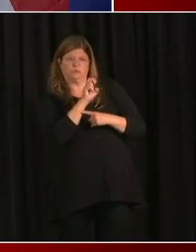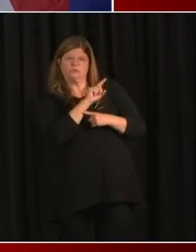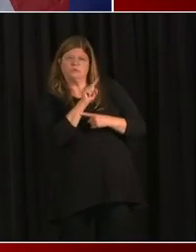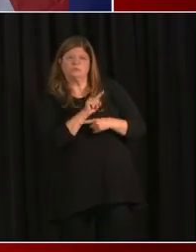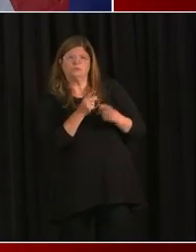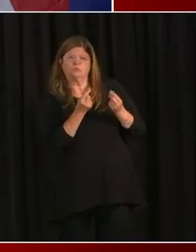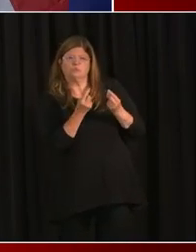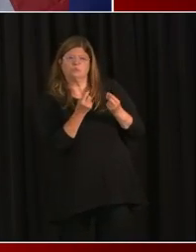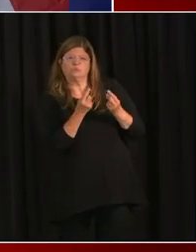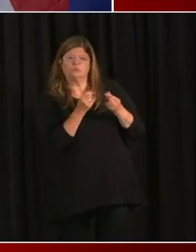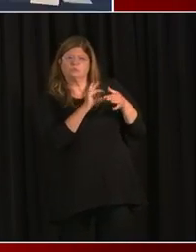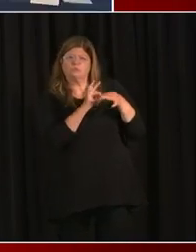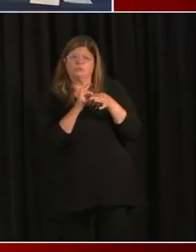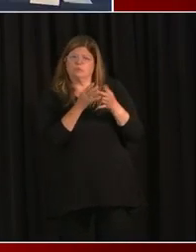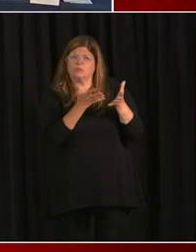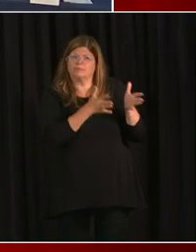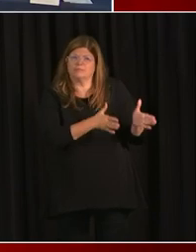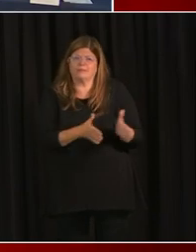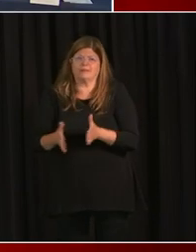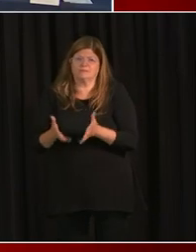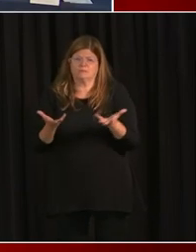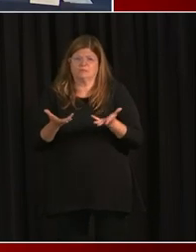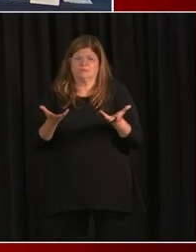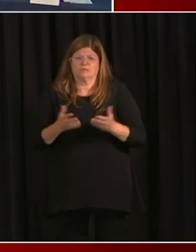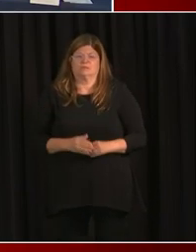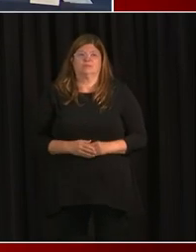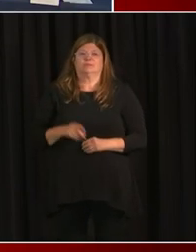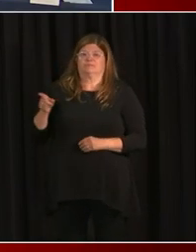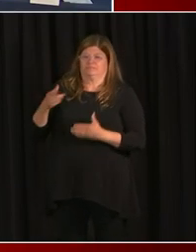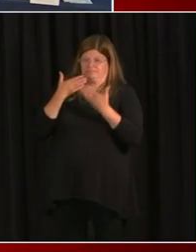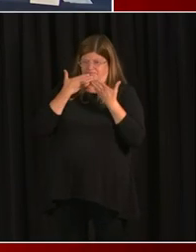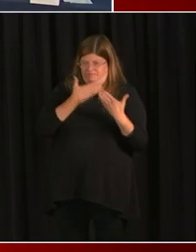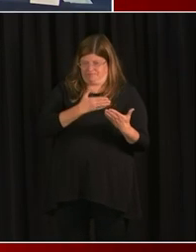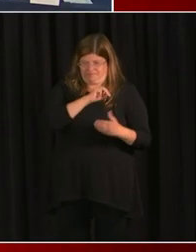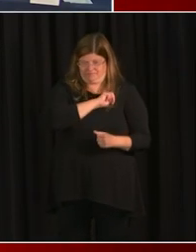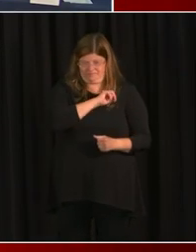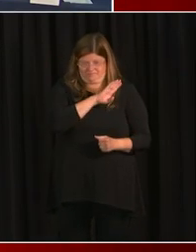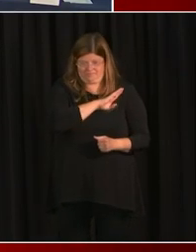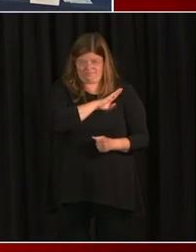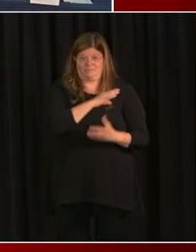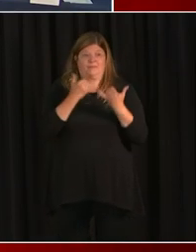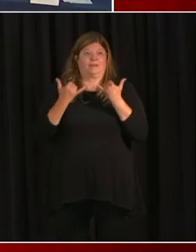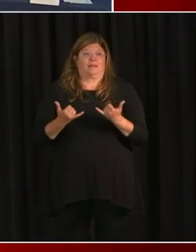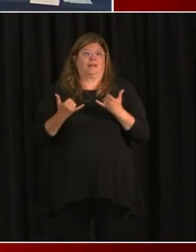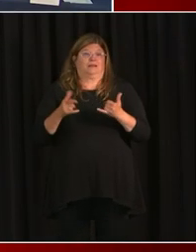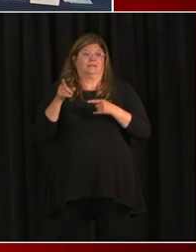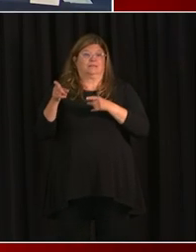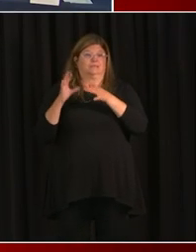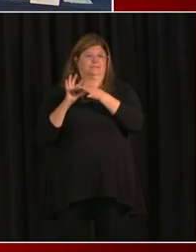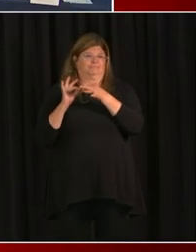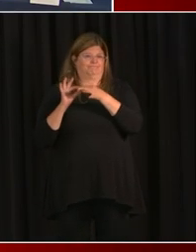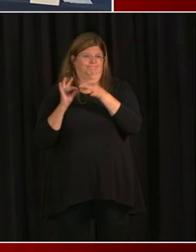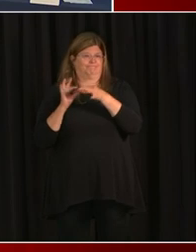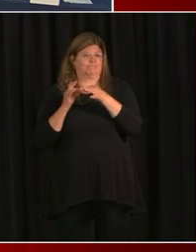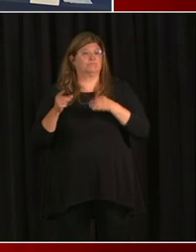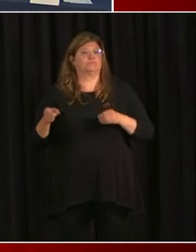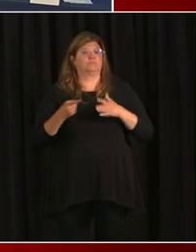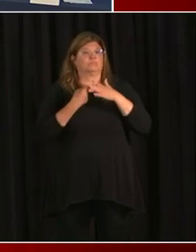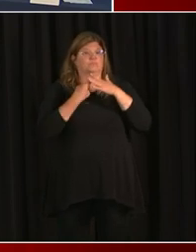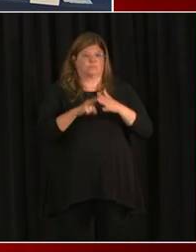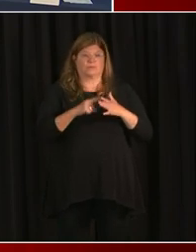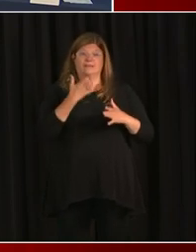for the district. Thank you, Mayor Bowser. As the mayor had mentioned, she did activate the heat